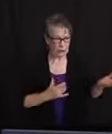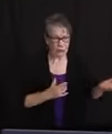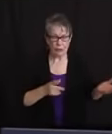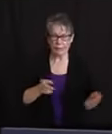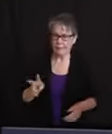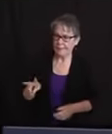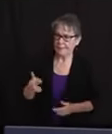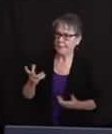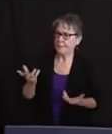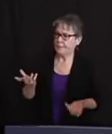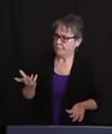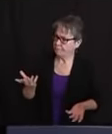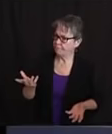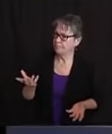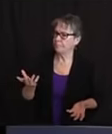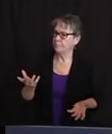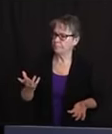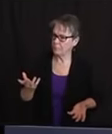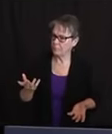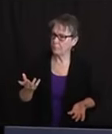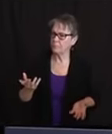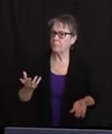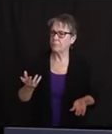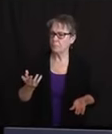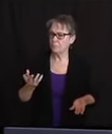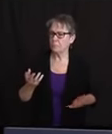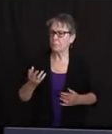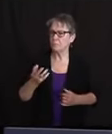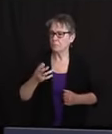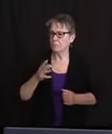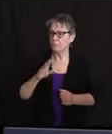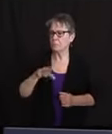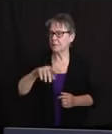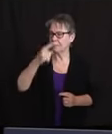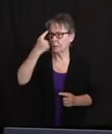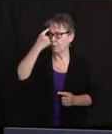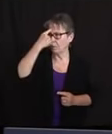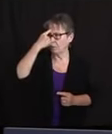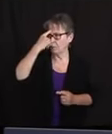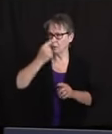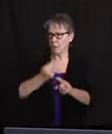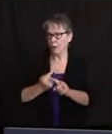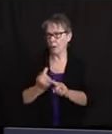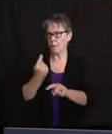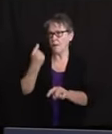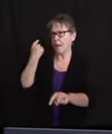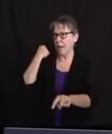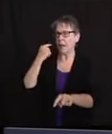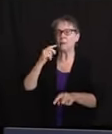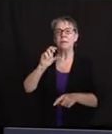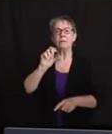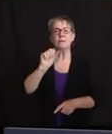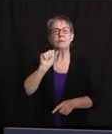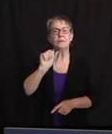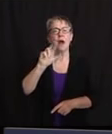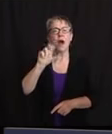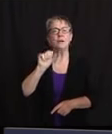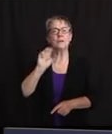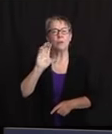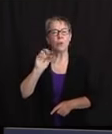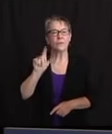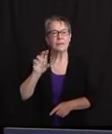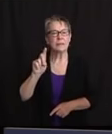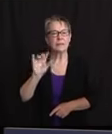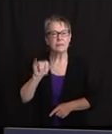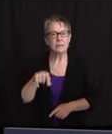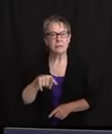SARS-CoV-2, the time it takes from the point of exposure to when the outer limit of when you're going to potentially show symptoms. So we